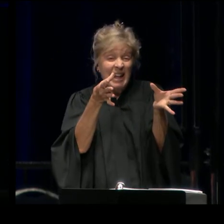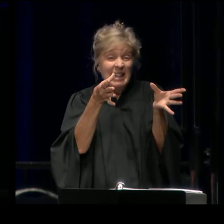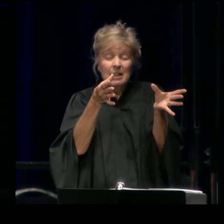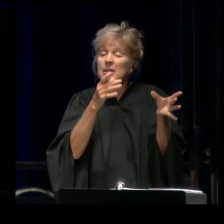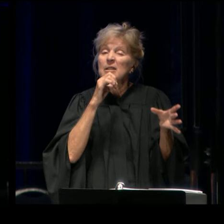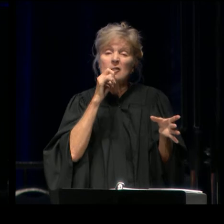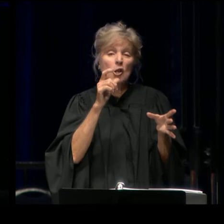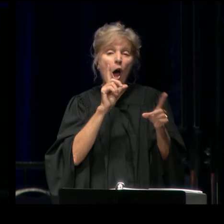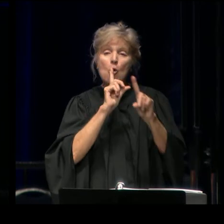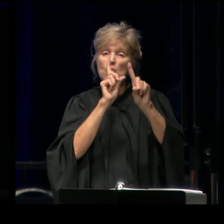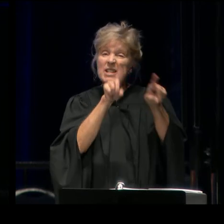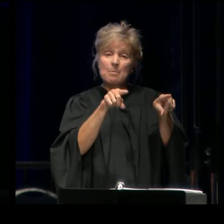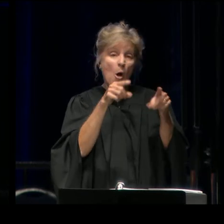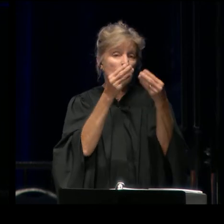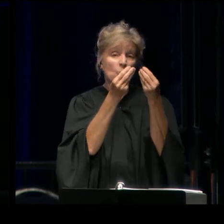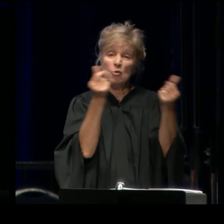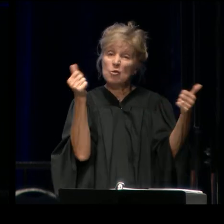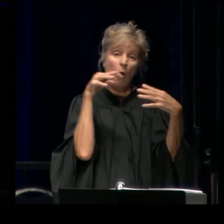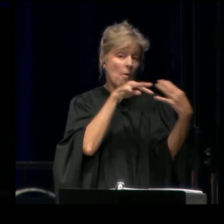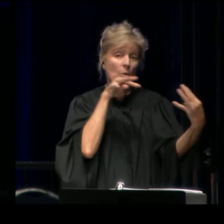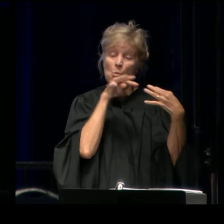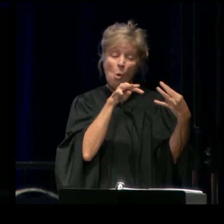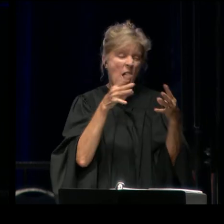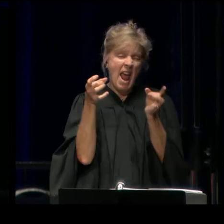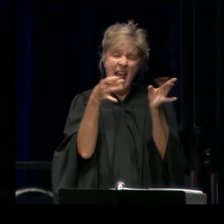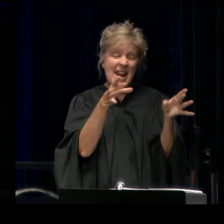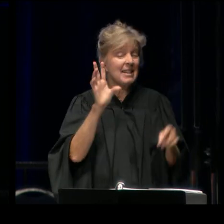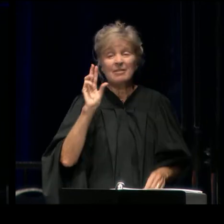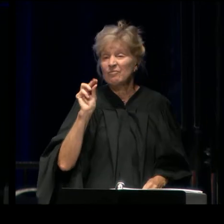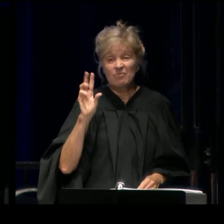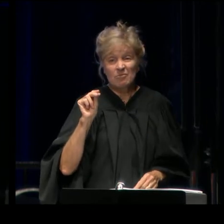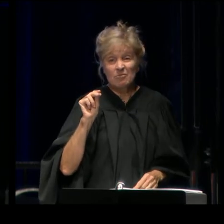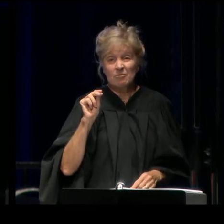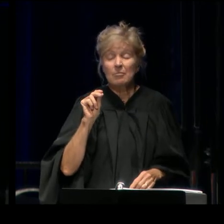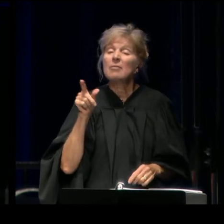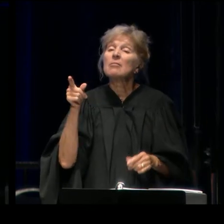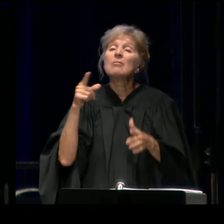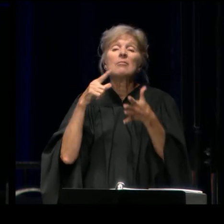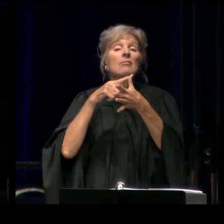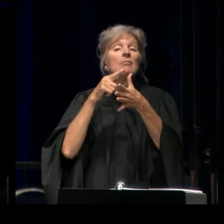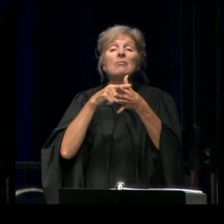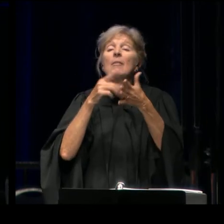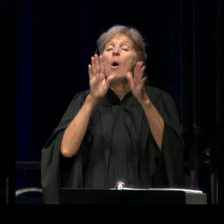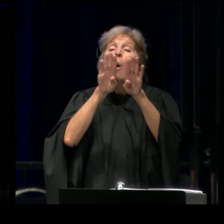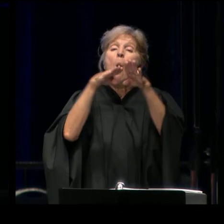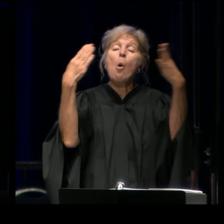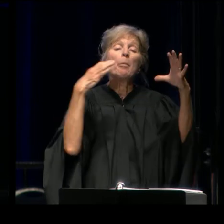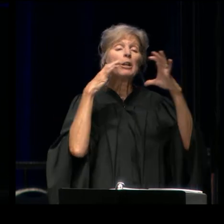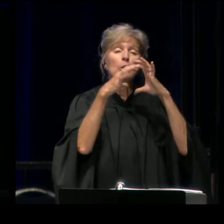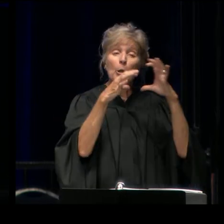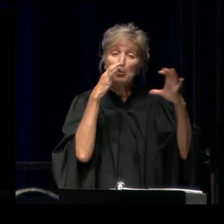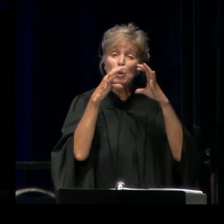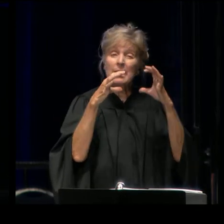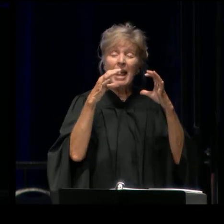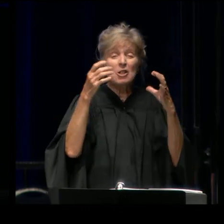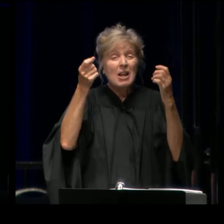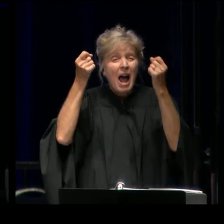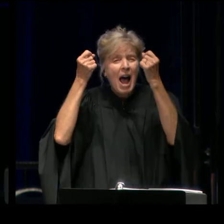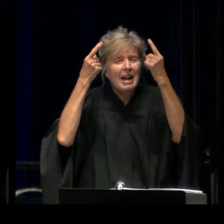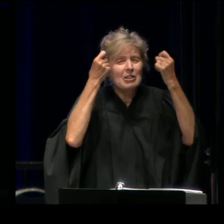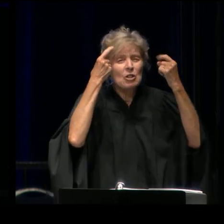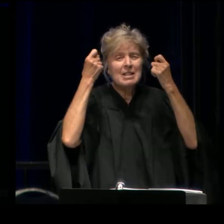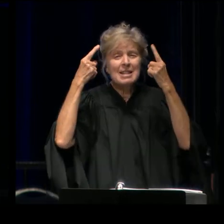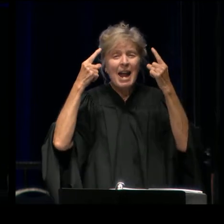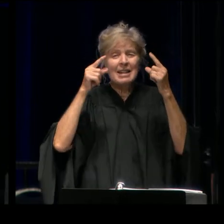war. He advocates for open communication and understanding as the tool to bridge the